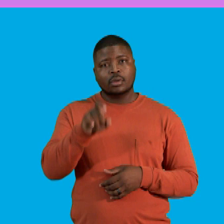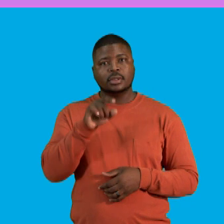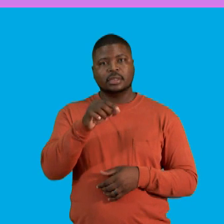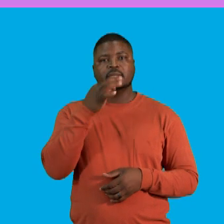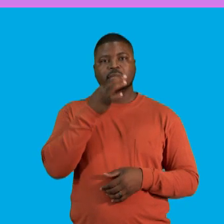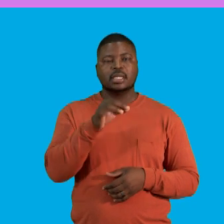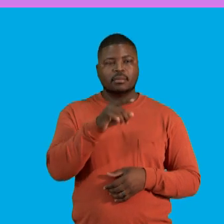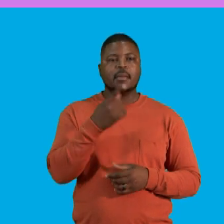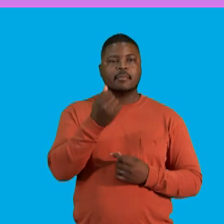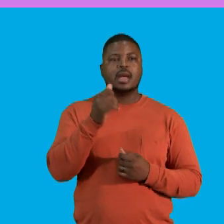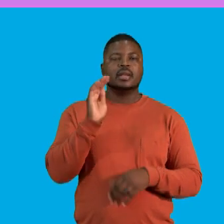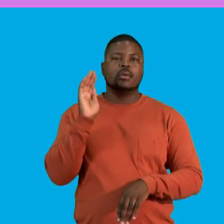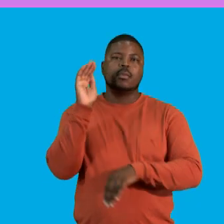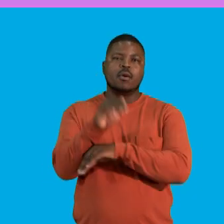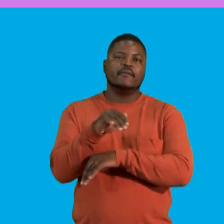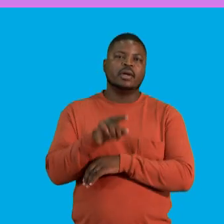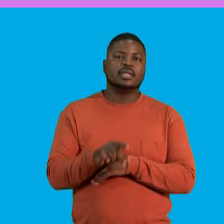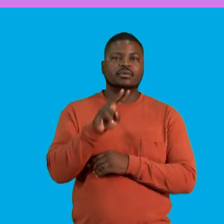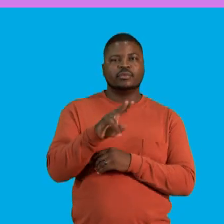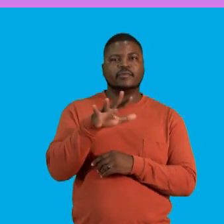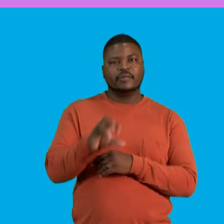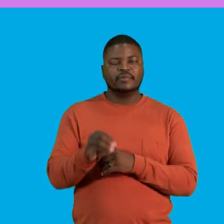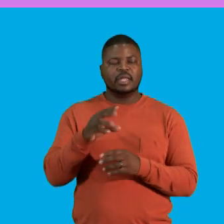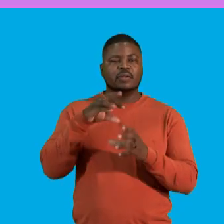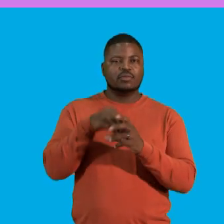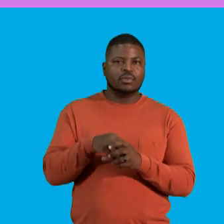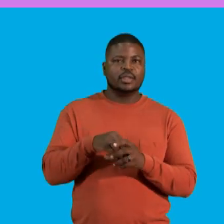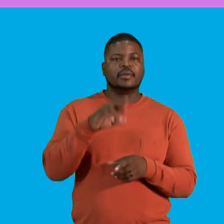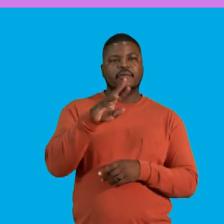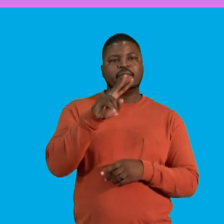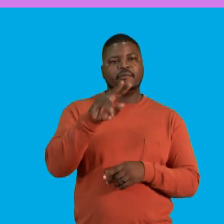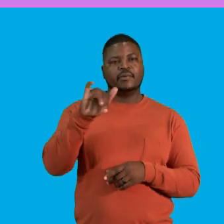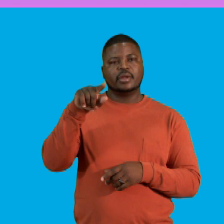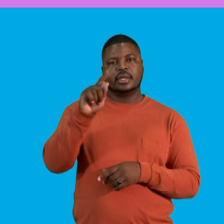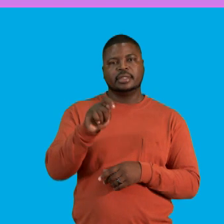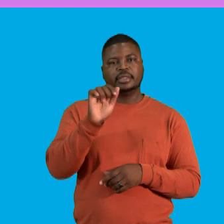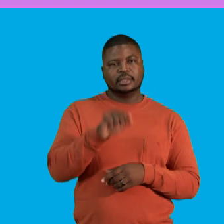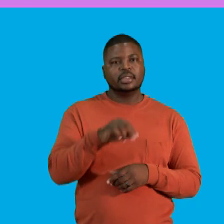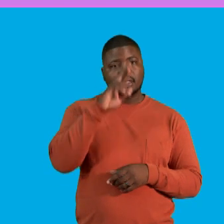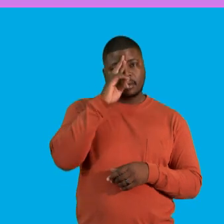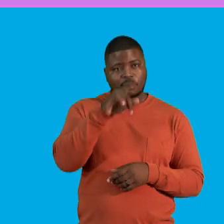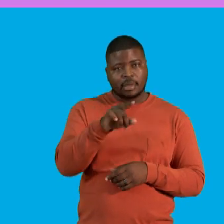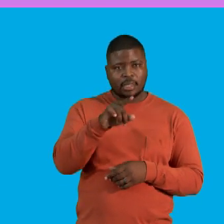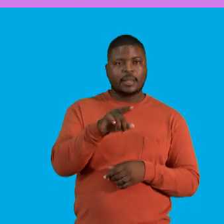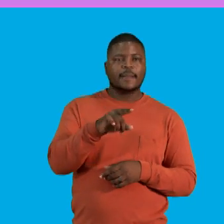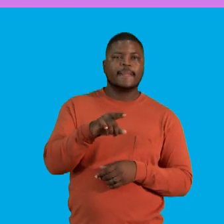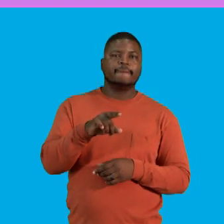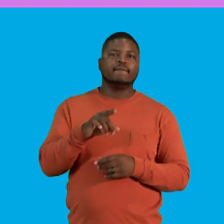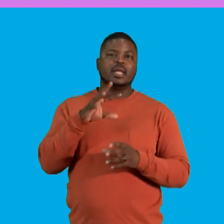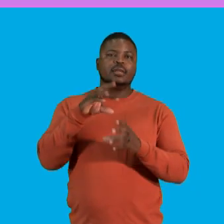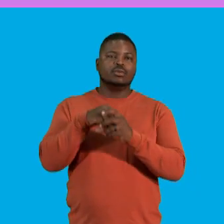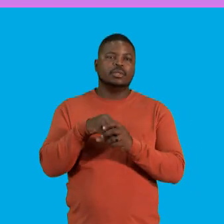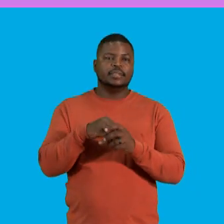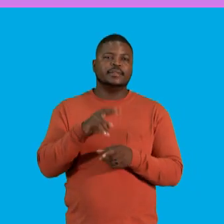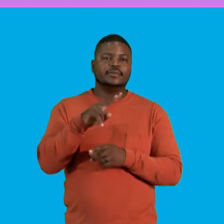she's claiming that that amount will be more than 250, including the VAT. So we have to include VAT because the prices exclude VAT.